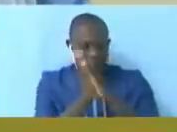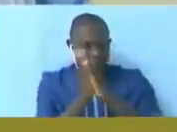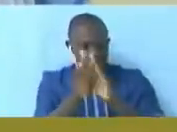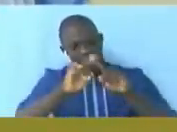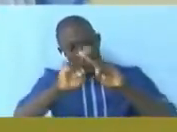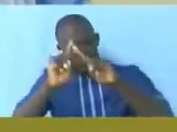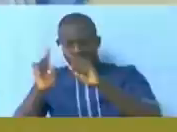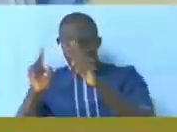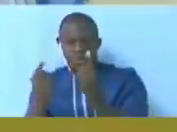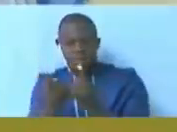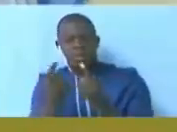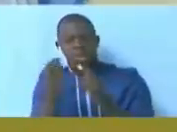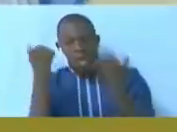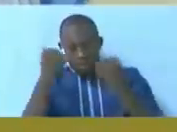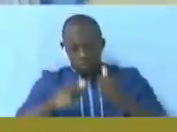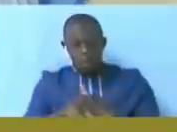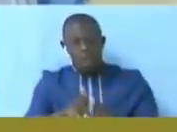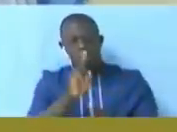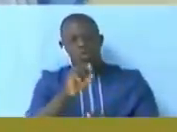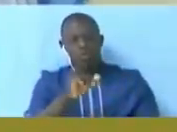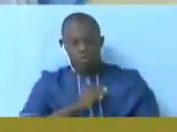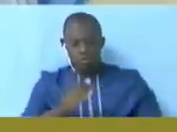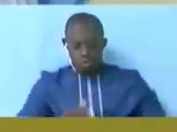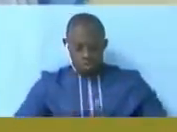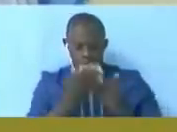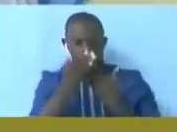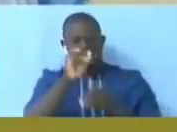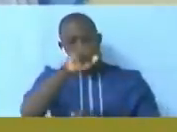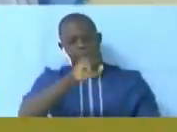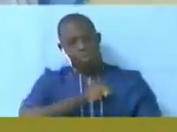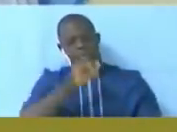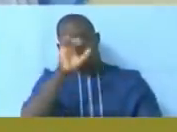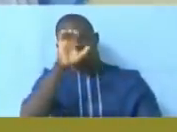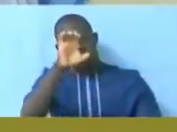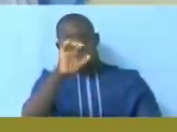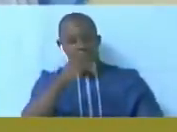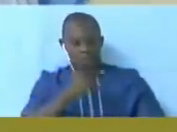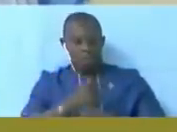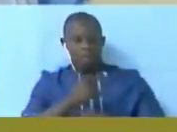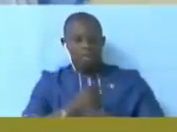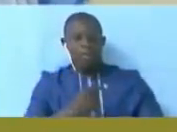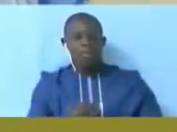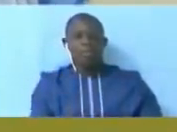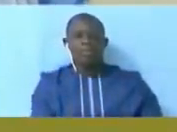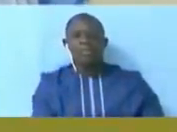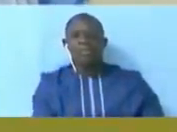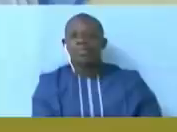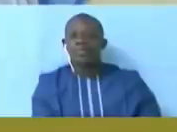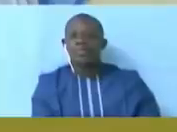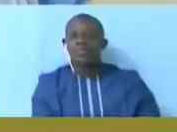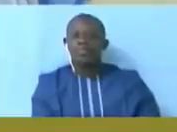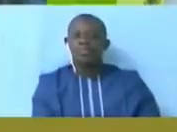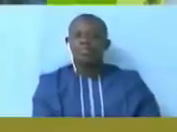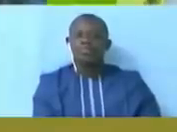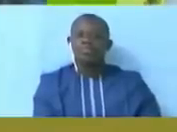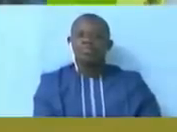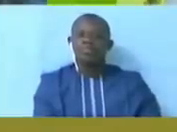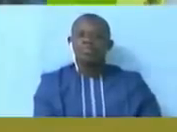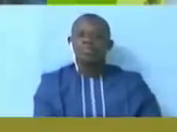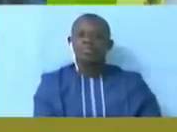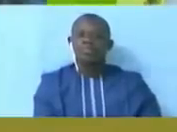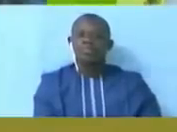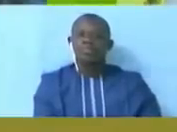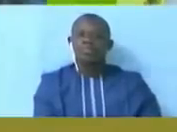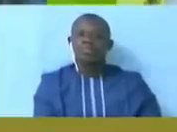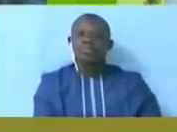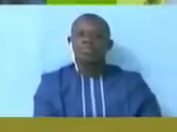réw. You have encountered difficulties, but still that does not prevent you to show how much love you have for your